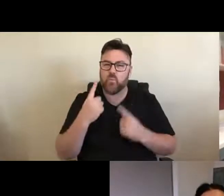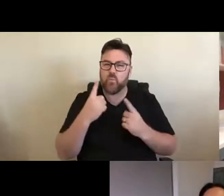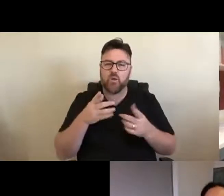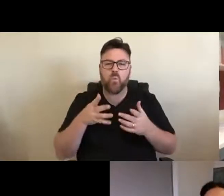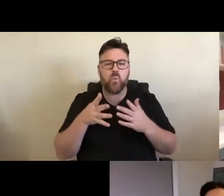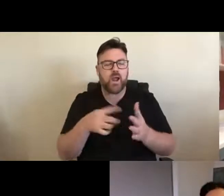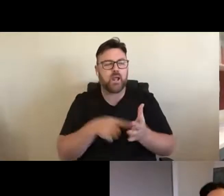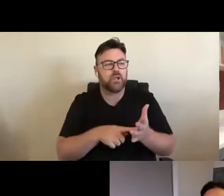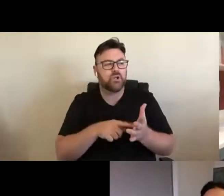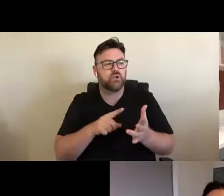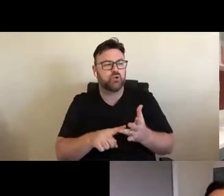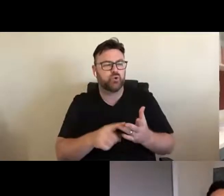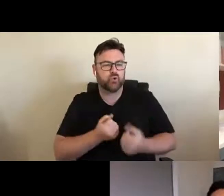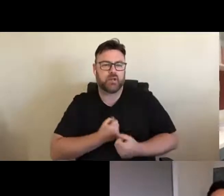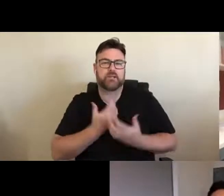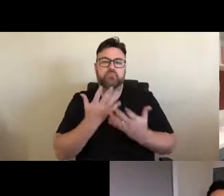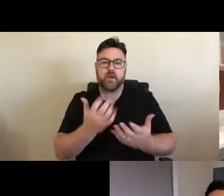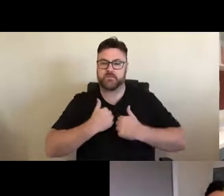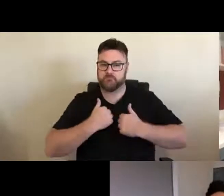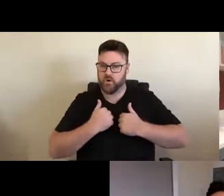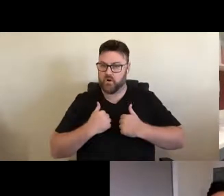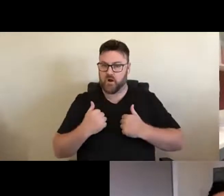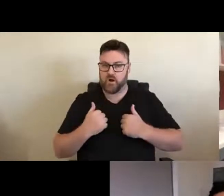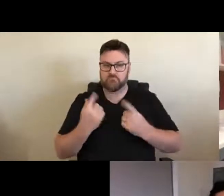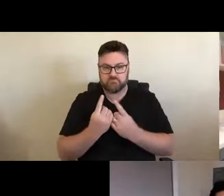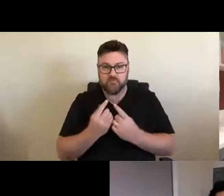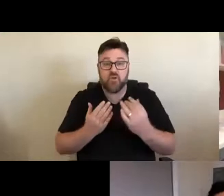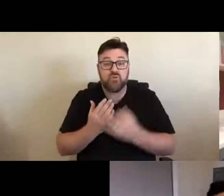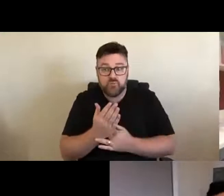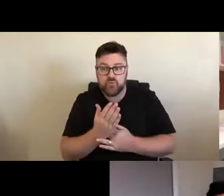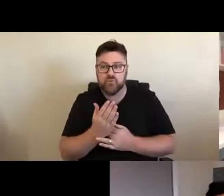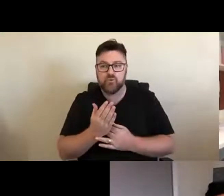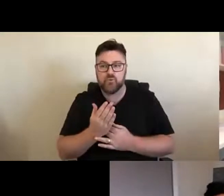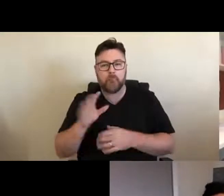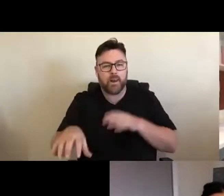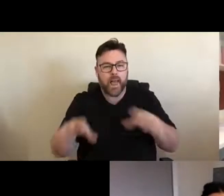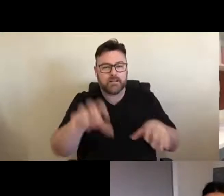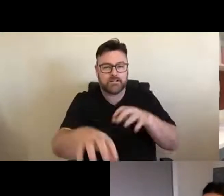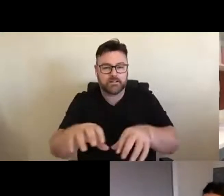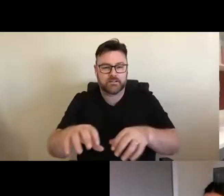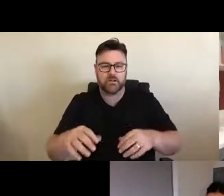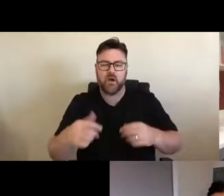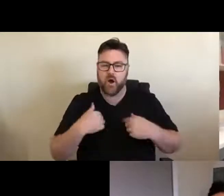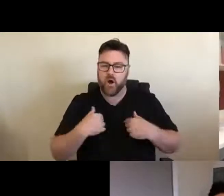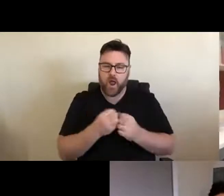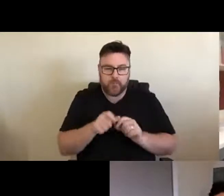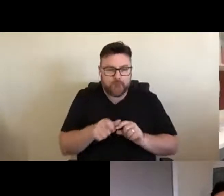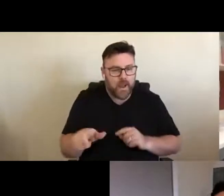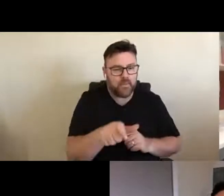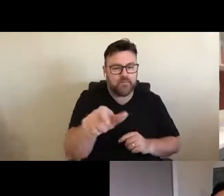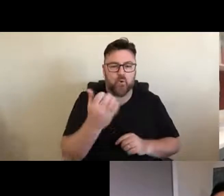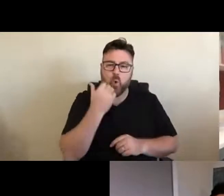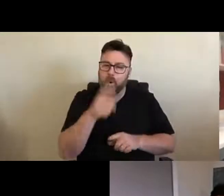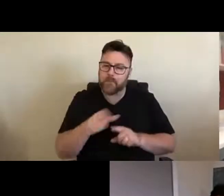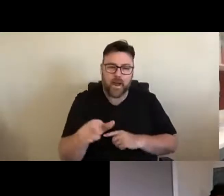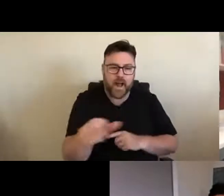to express this movement through places. So we see paths really coming into my work, and I'm constantly on the lookout,